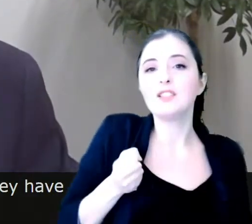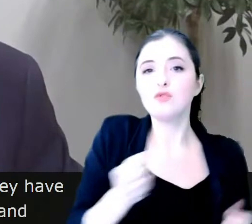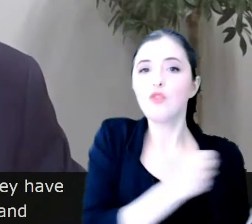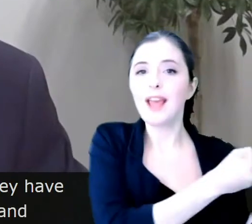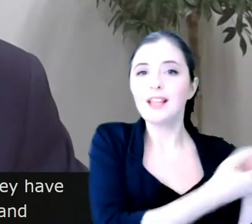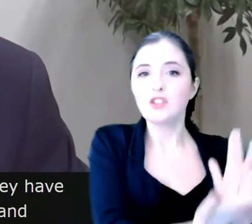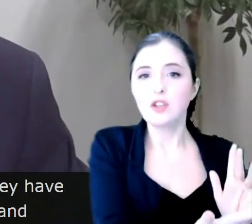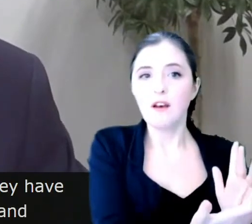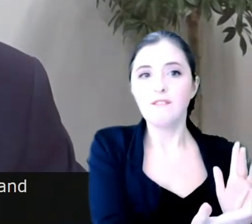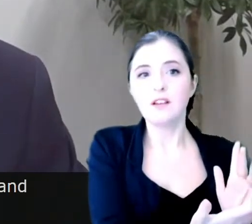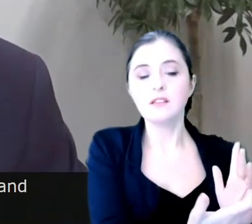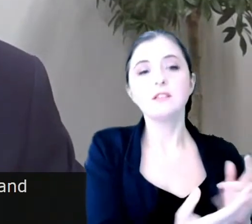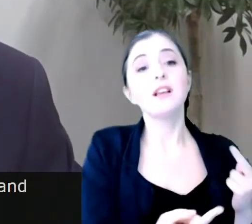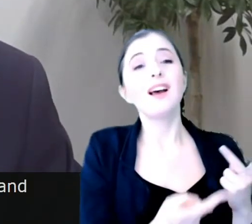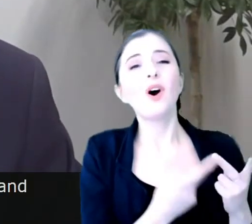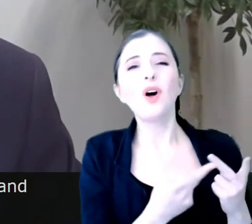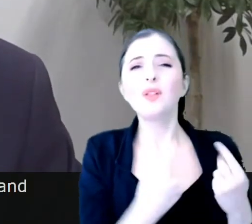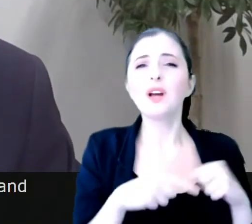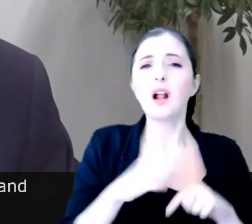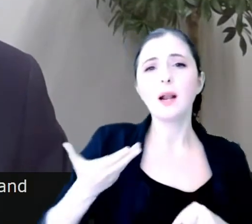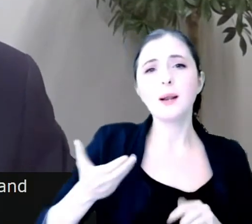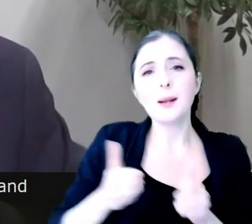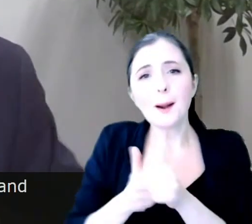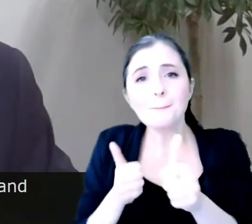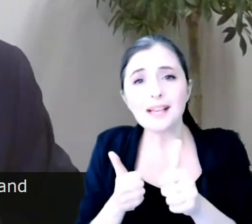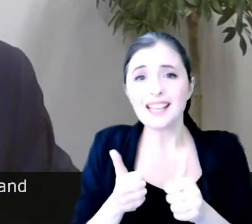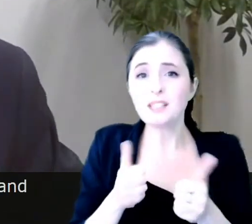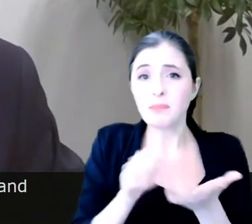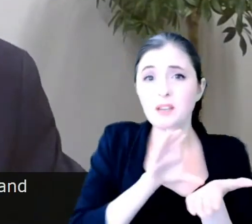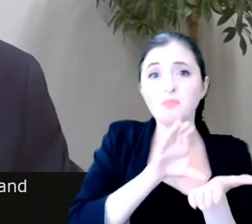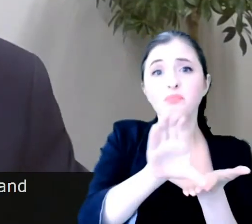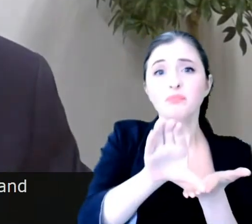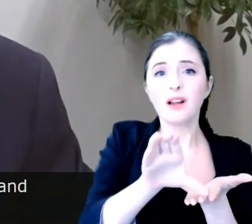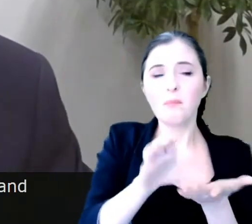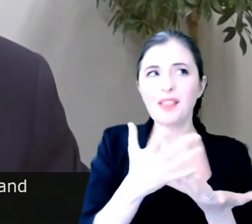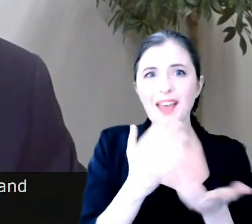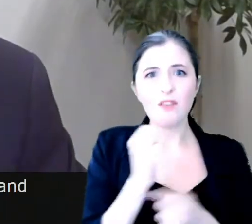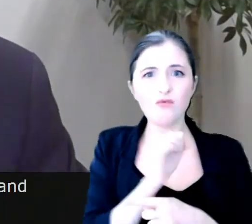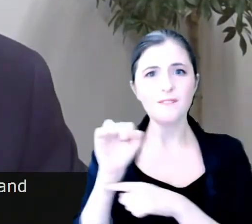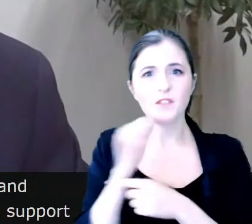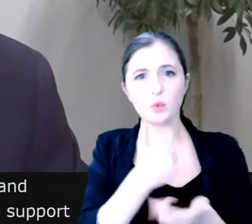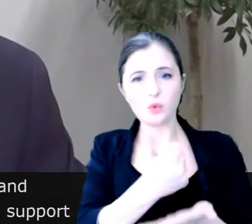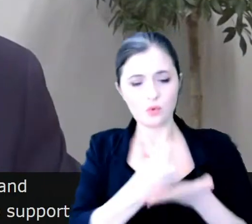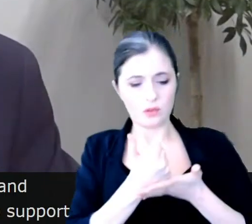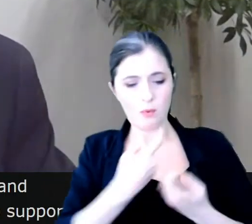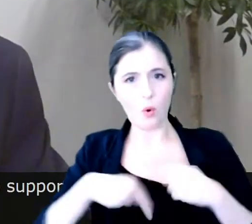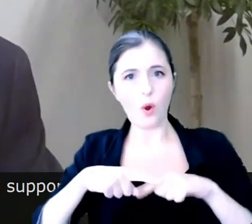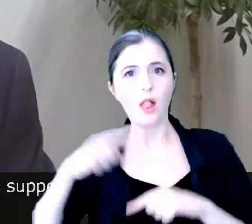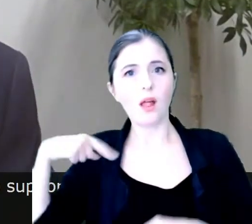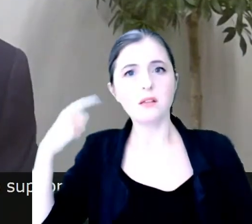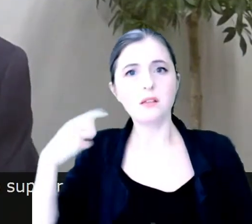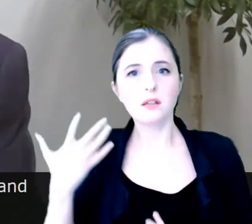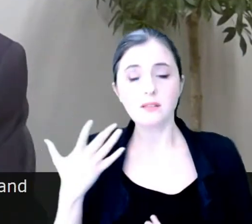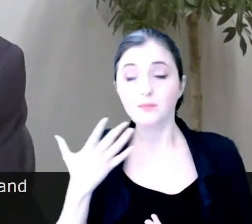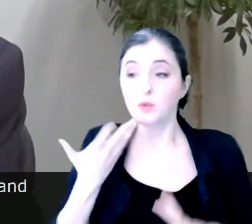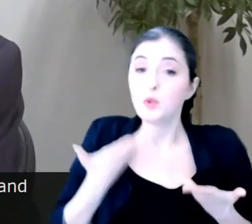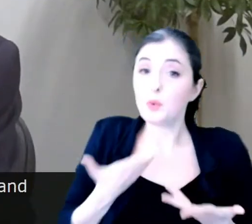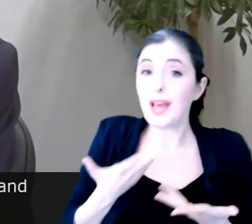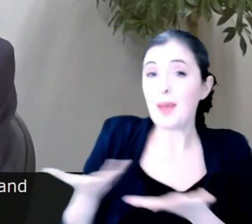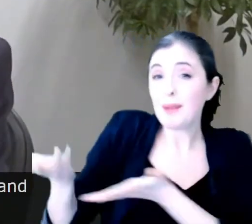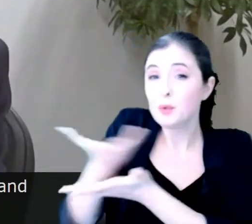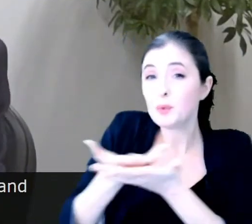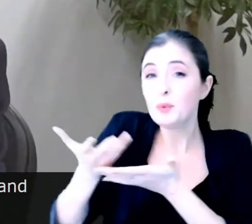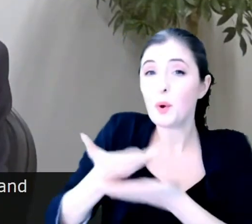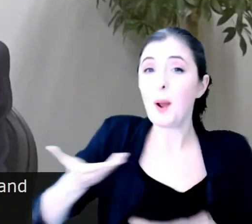For some reason, they're refusing to support London. And I spent today speaking to businesses in London. They need a